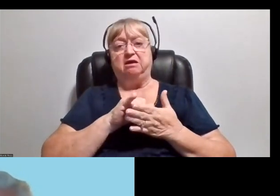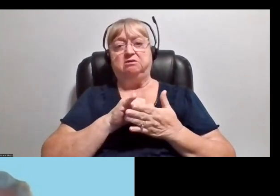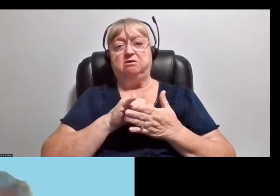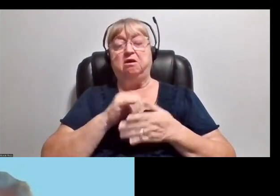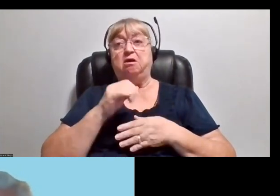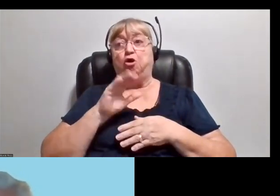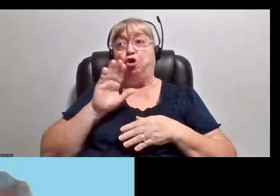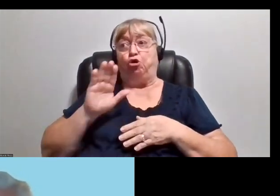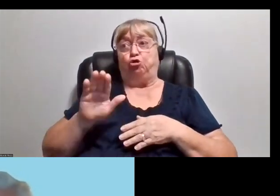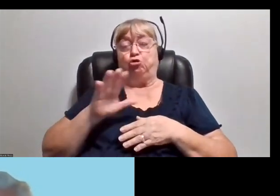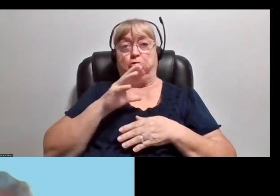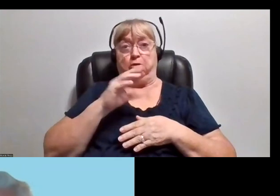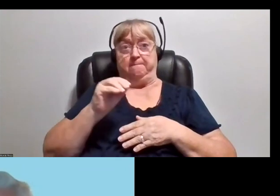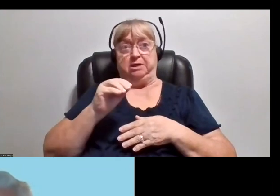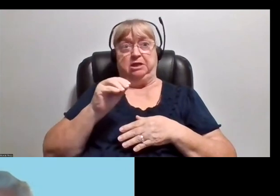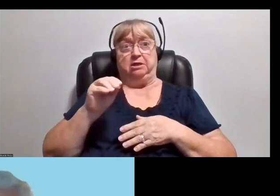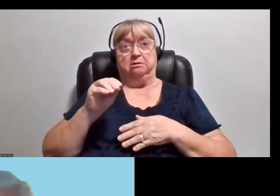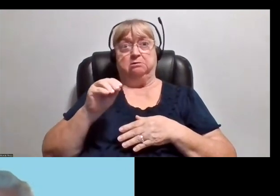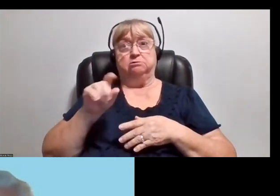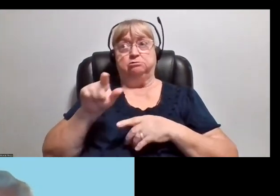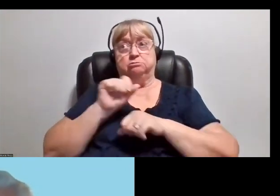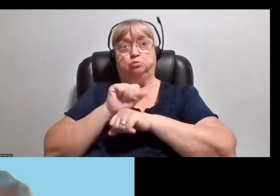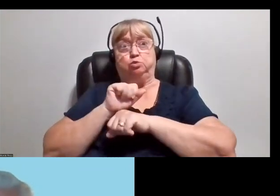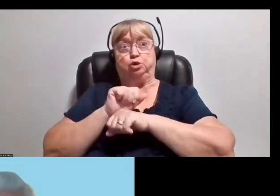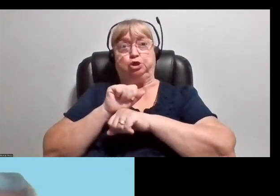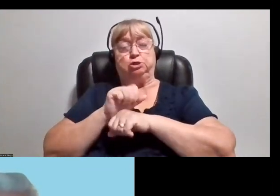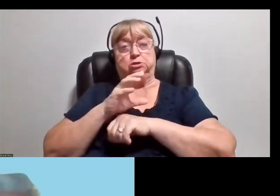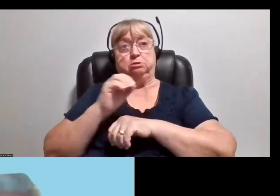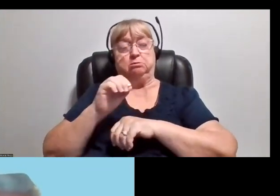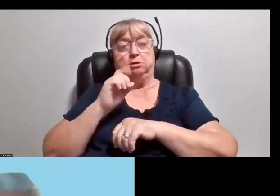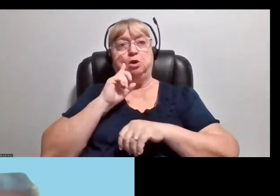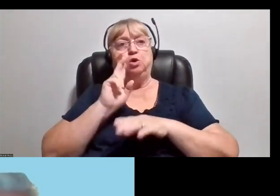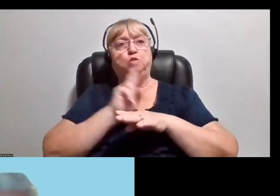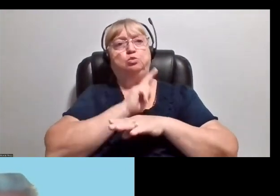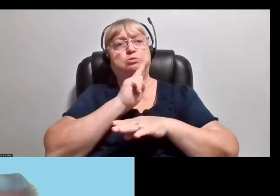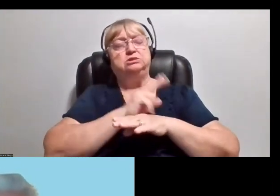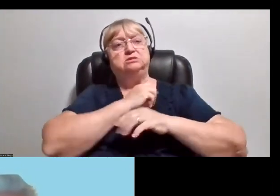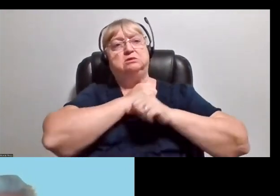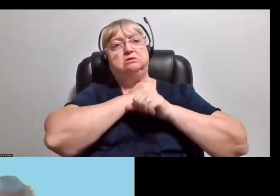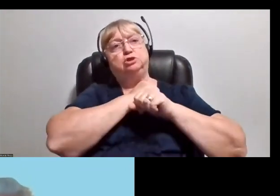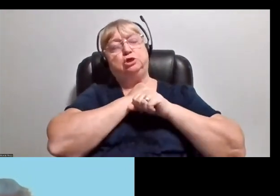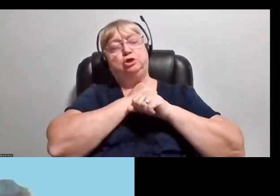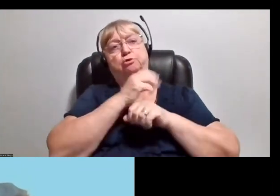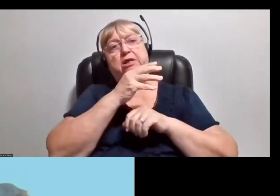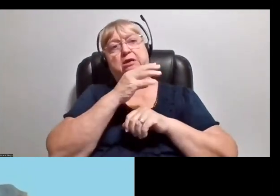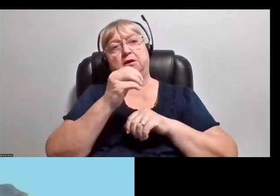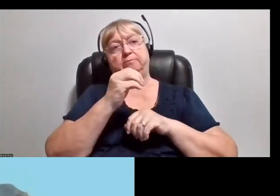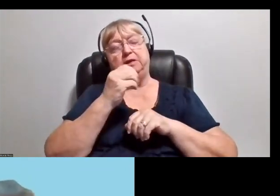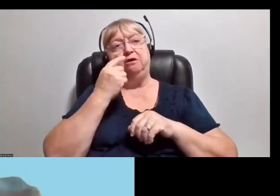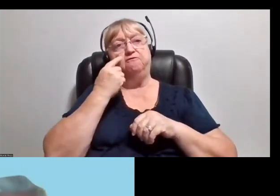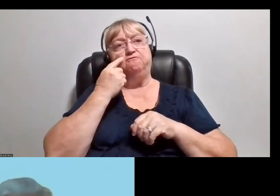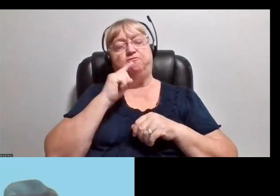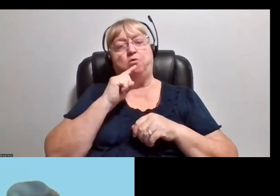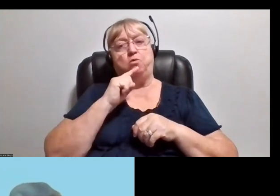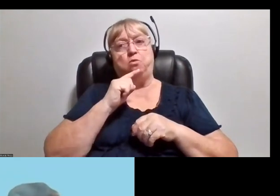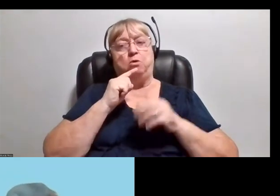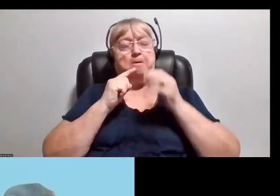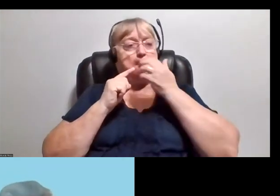she works with goes through a security company for their